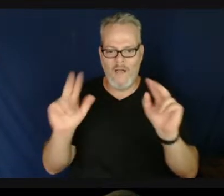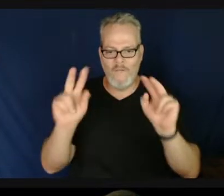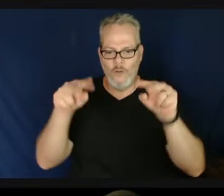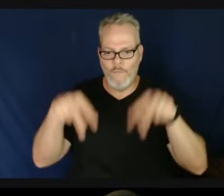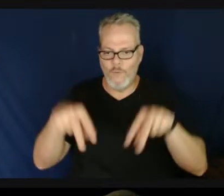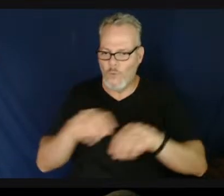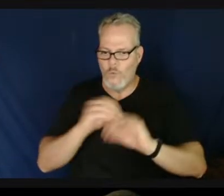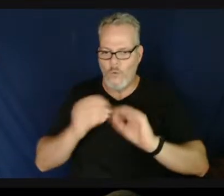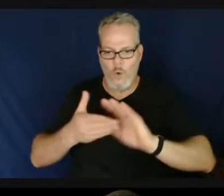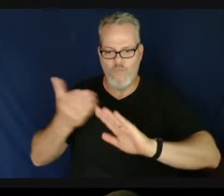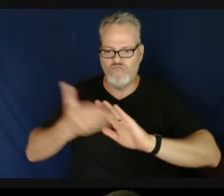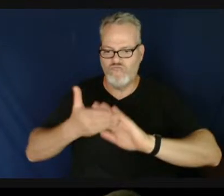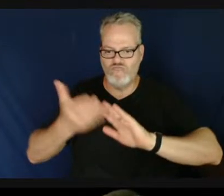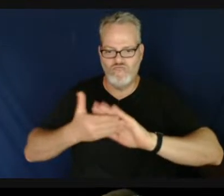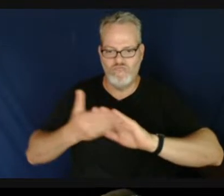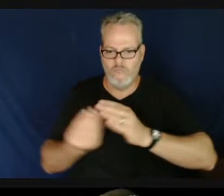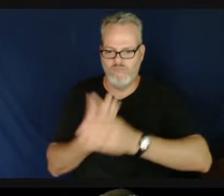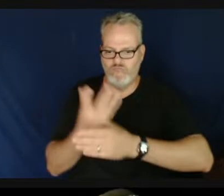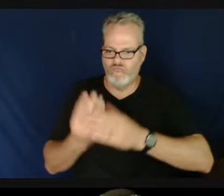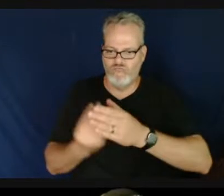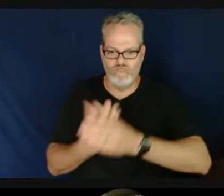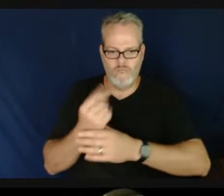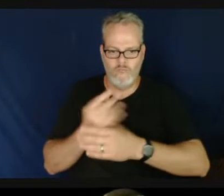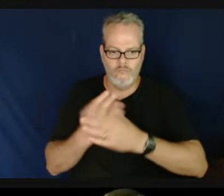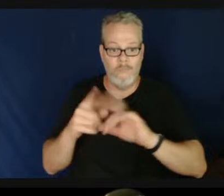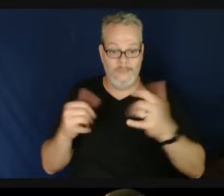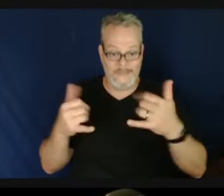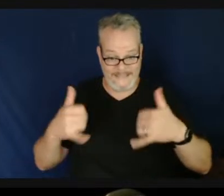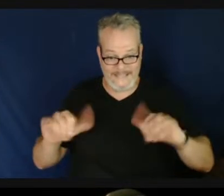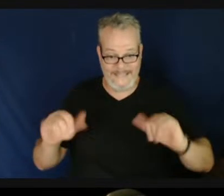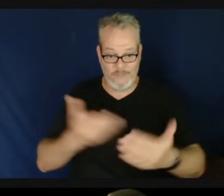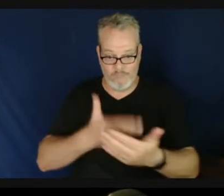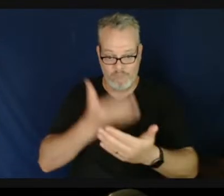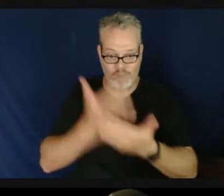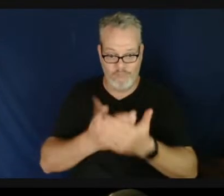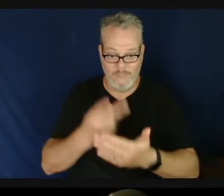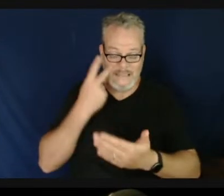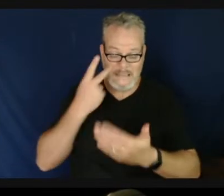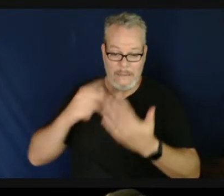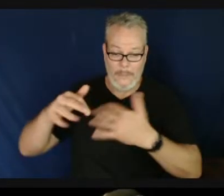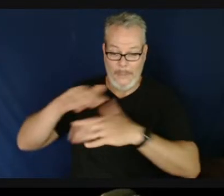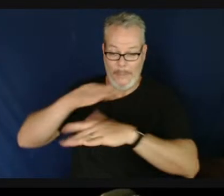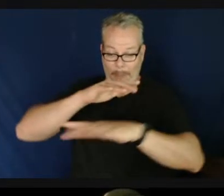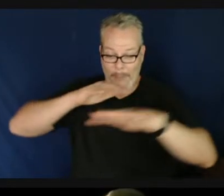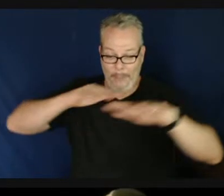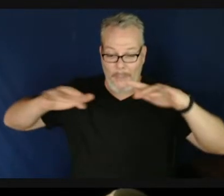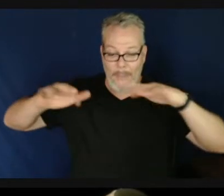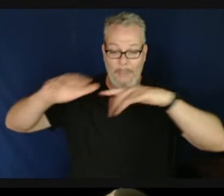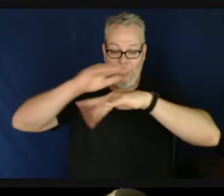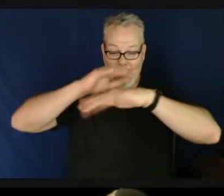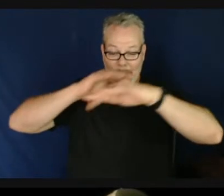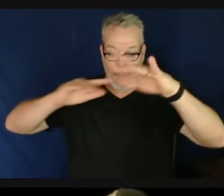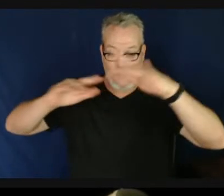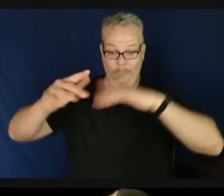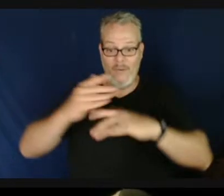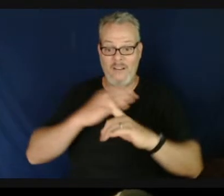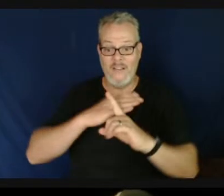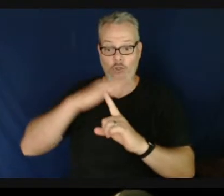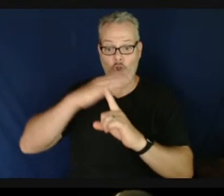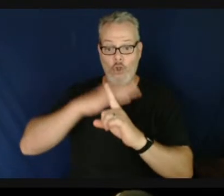active lava, but it's showing vigorously emitting gases, and in their thermal images, it was glowing